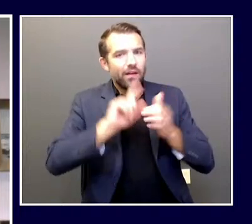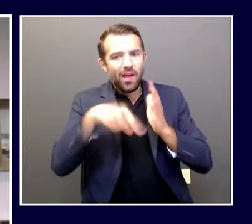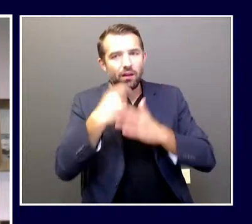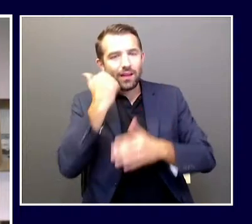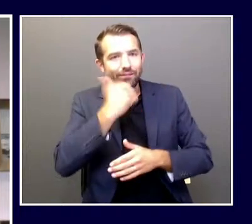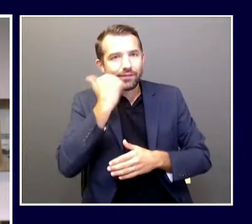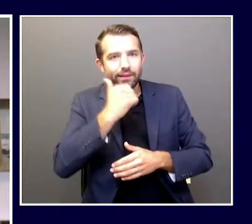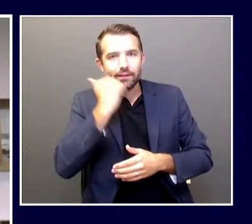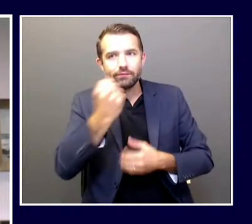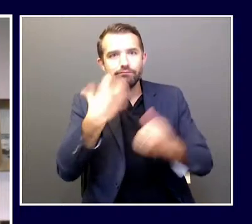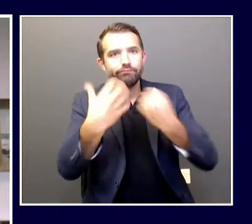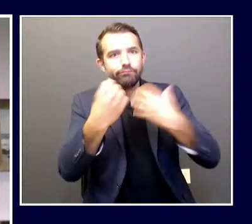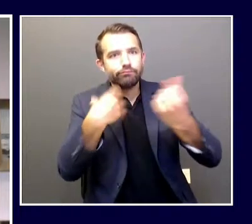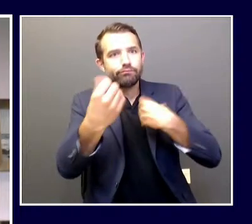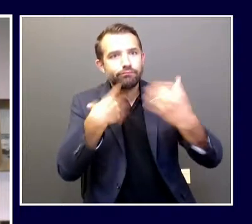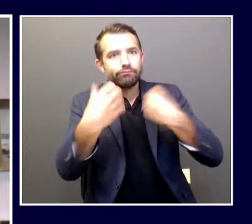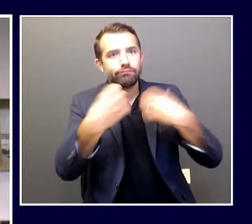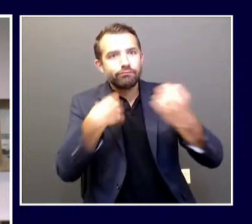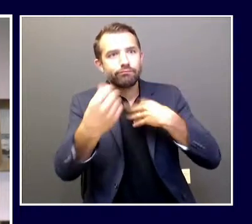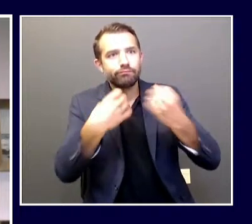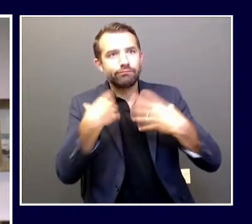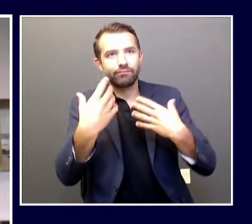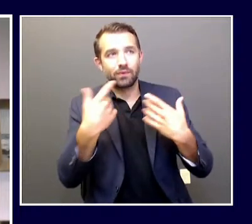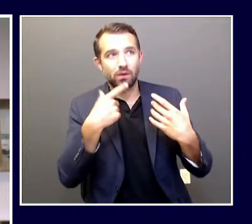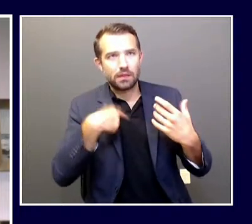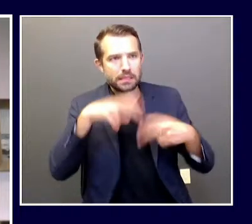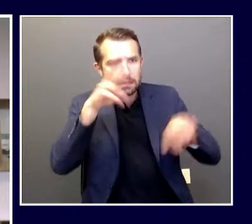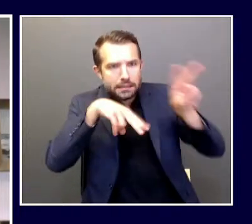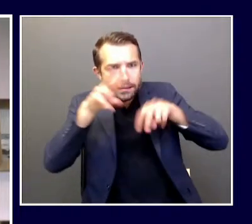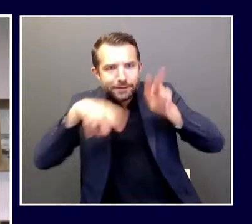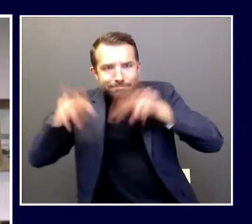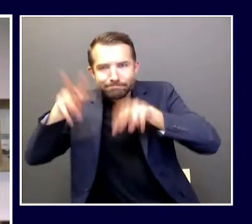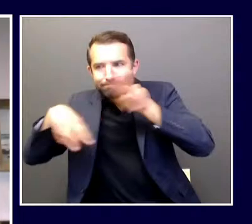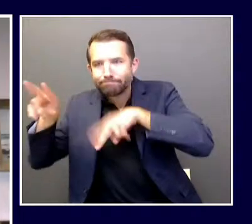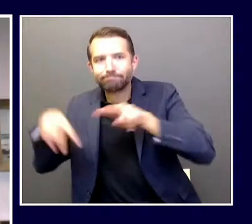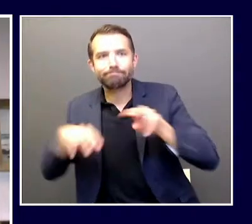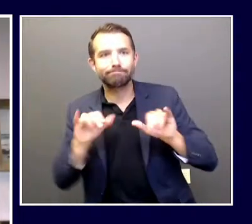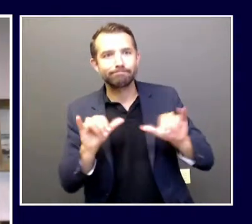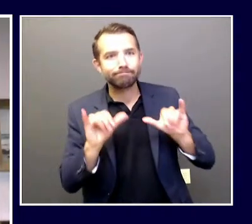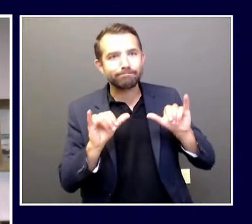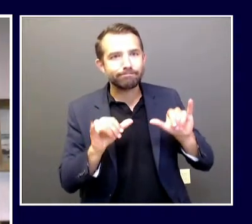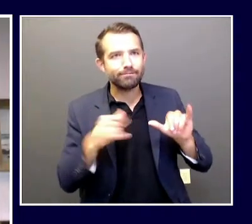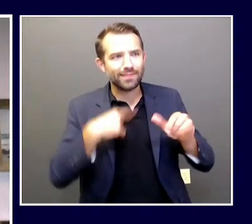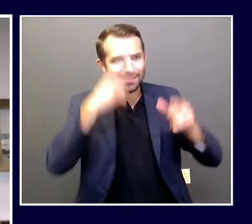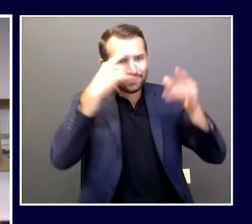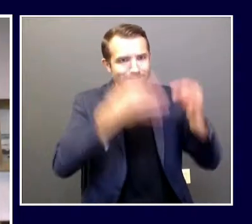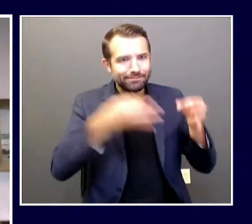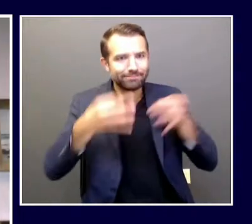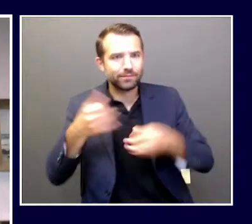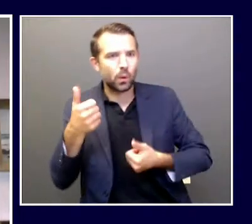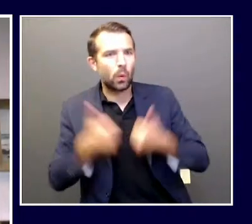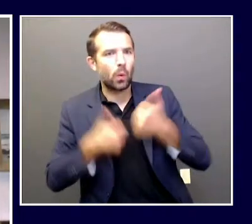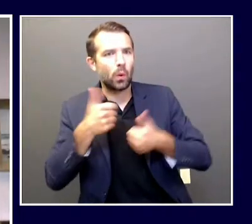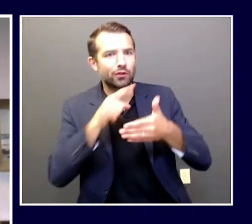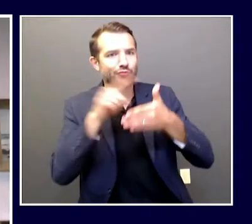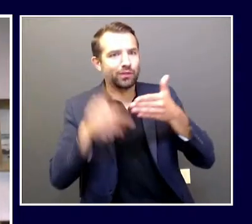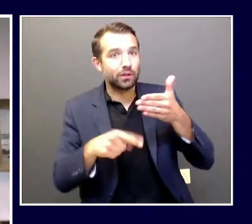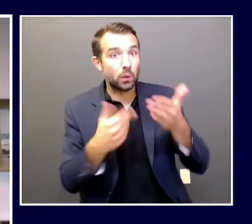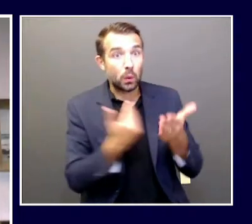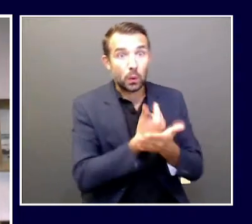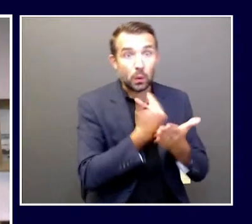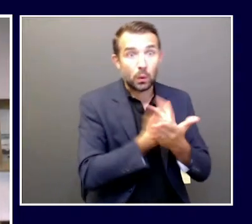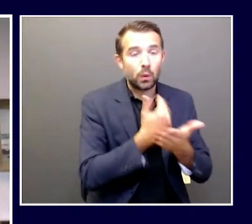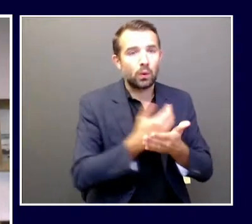electronic results on an ongoing basis to determine which of those results are new versus being a repeat